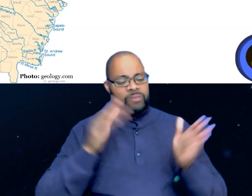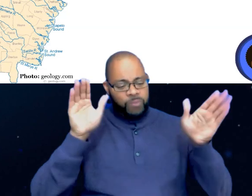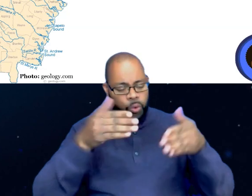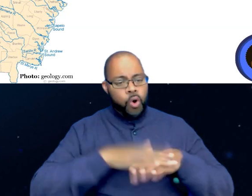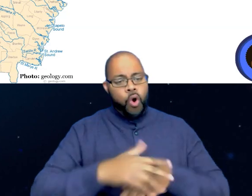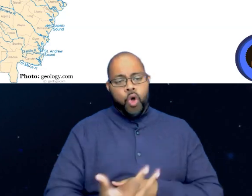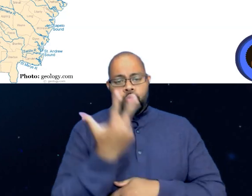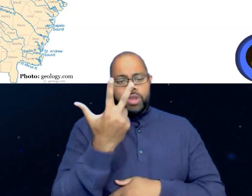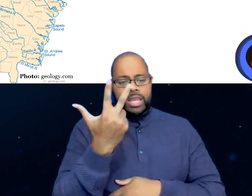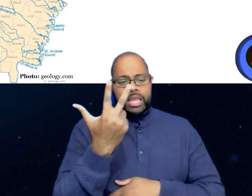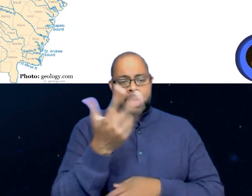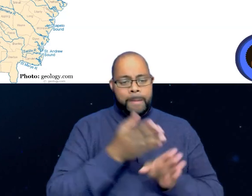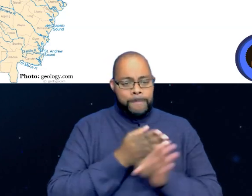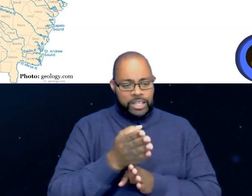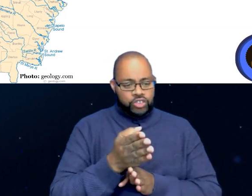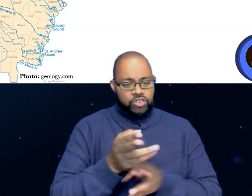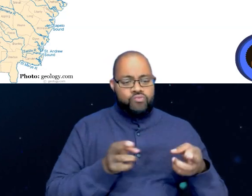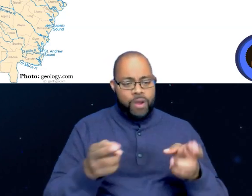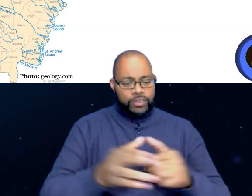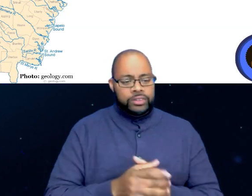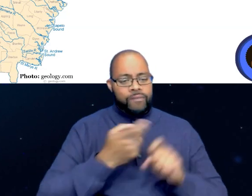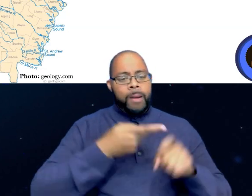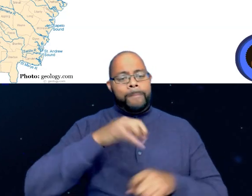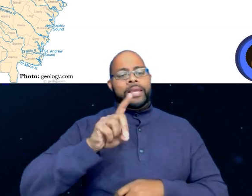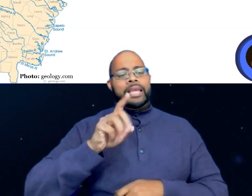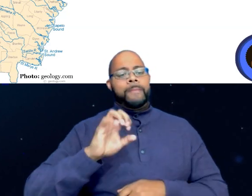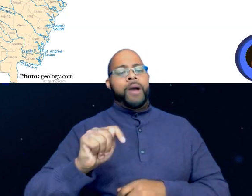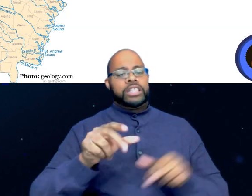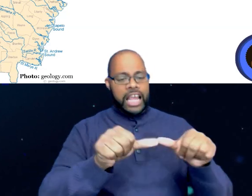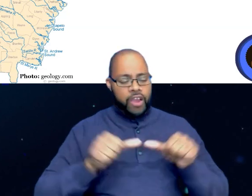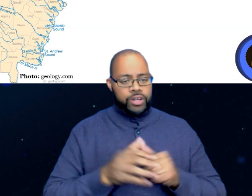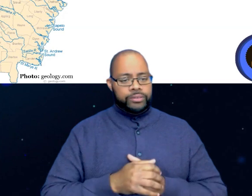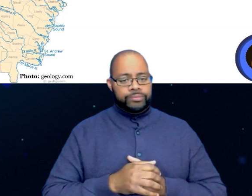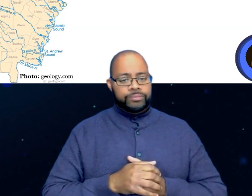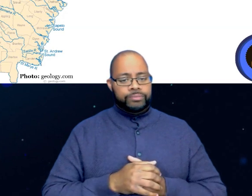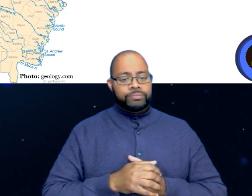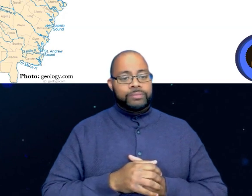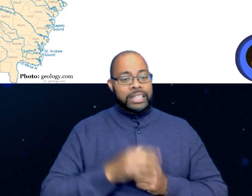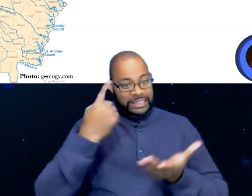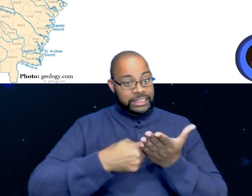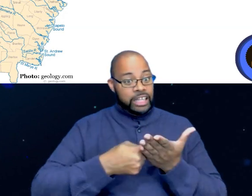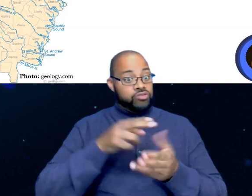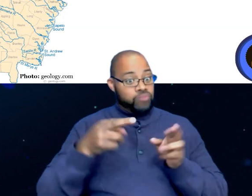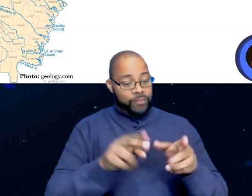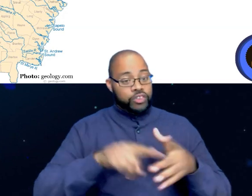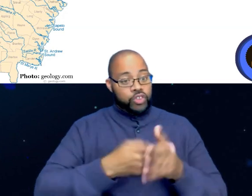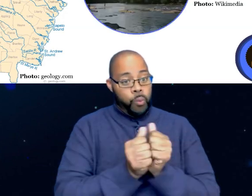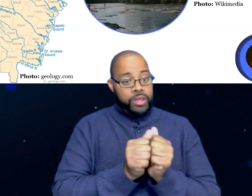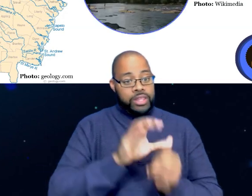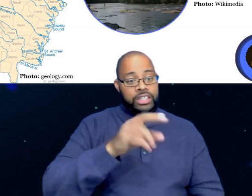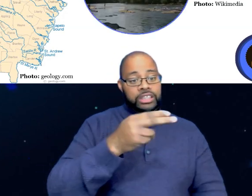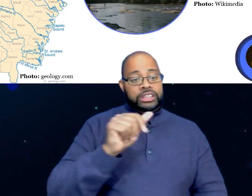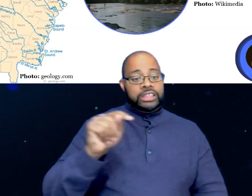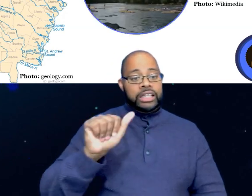on three major rivers from the Piedmont region. Let's dive into these rivers, starting with